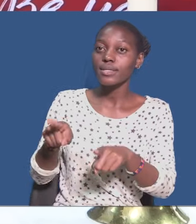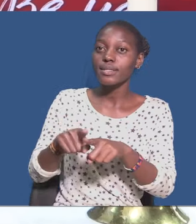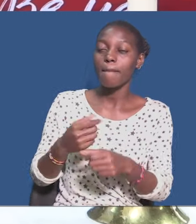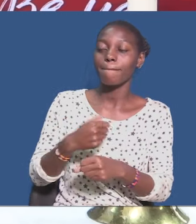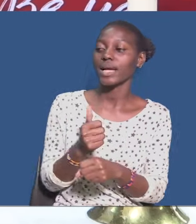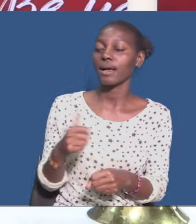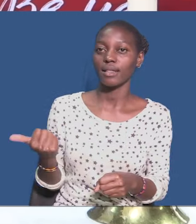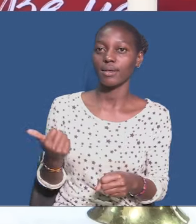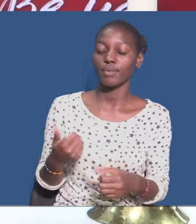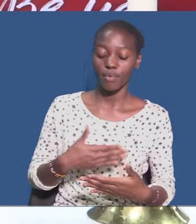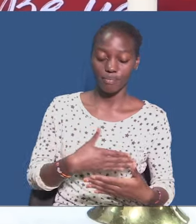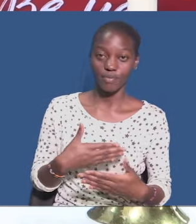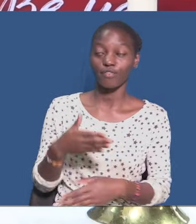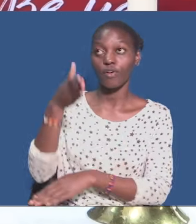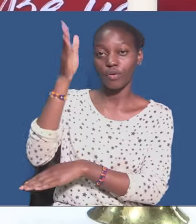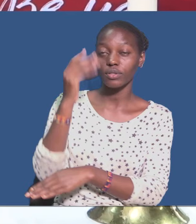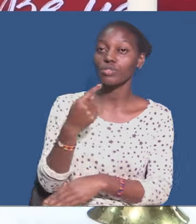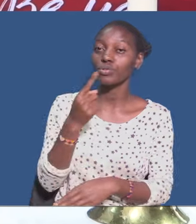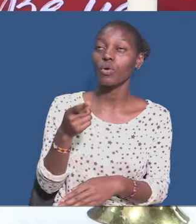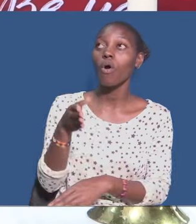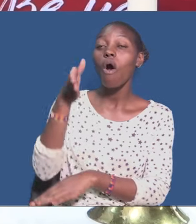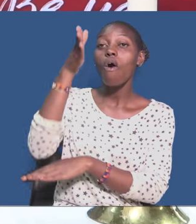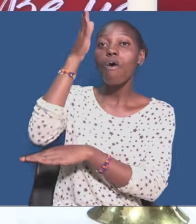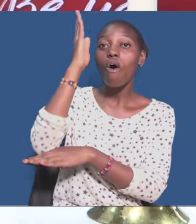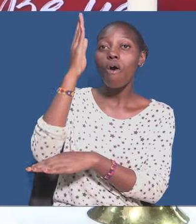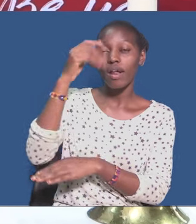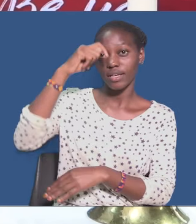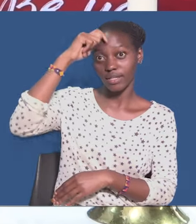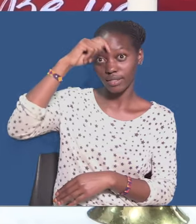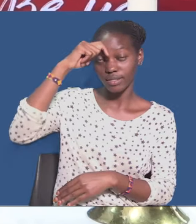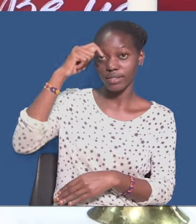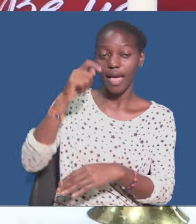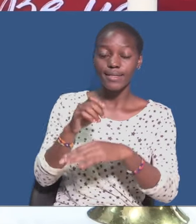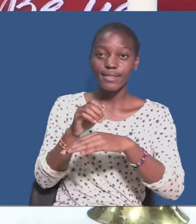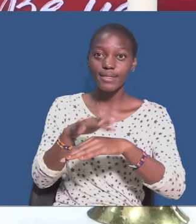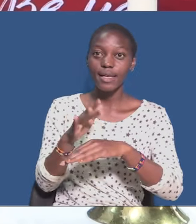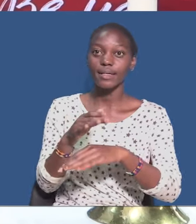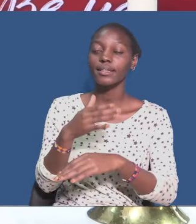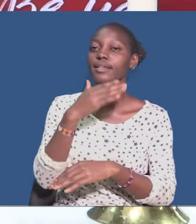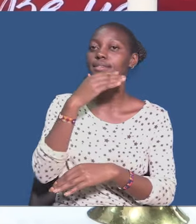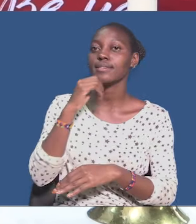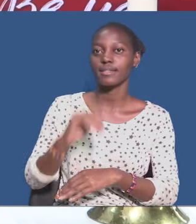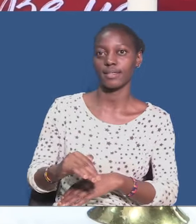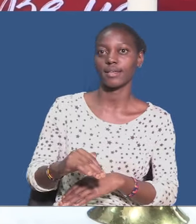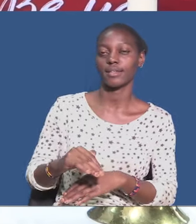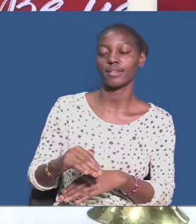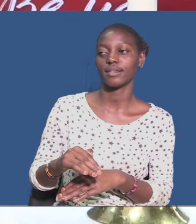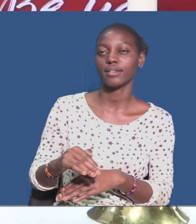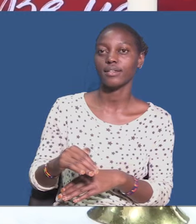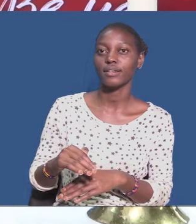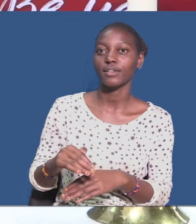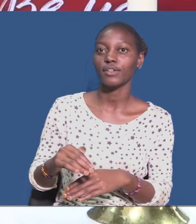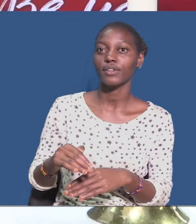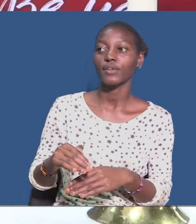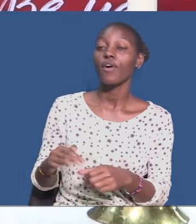before God. So God, in his wisdom, sent his son, the God-man,